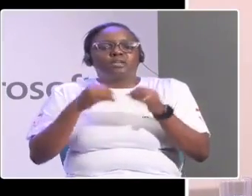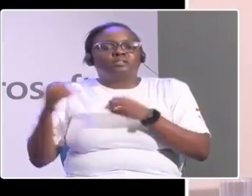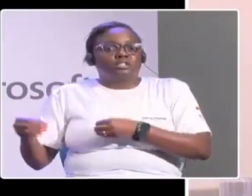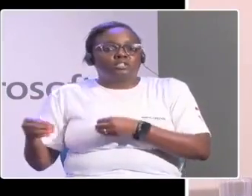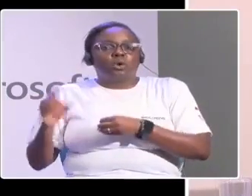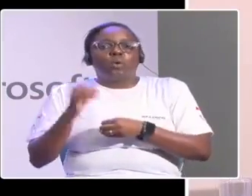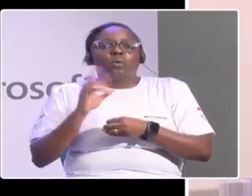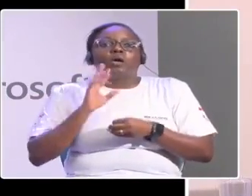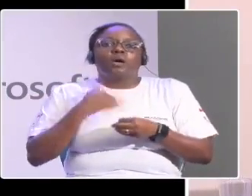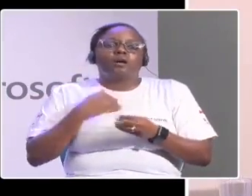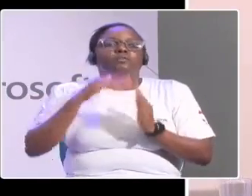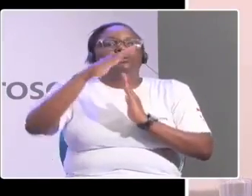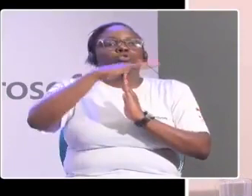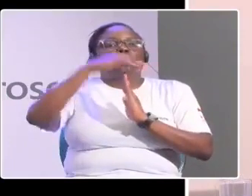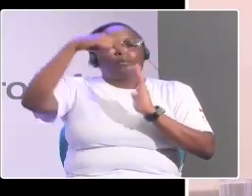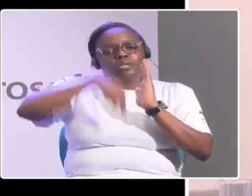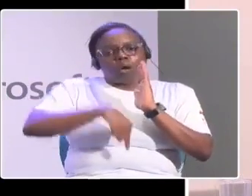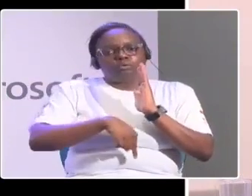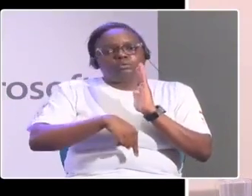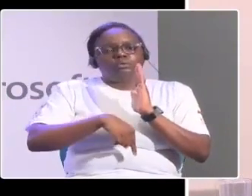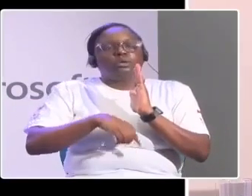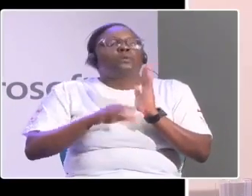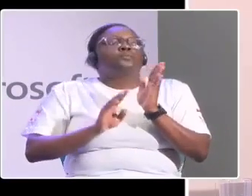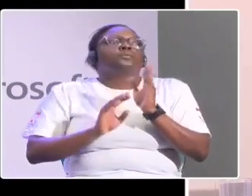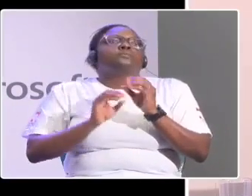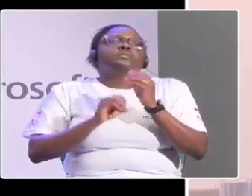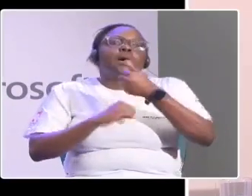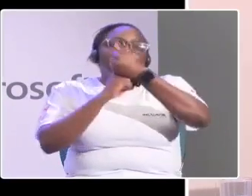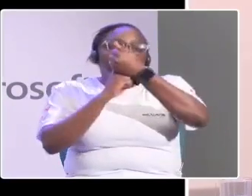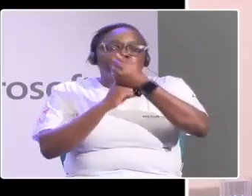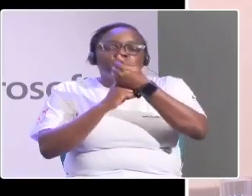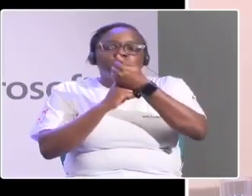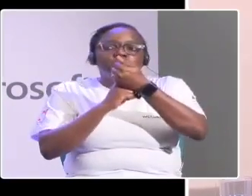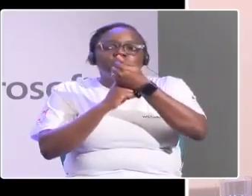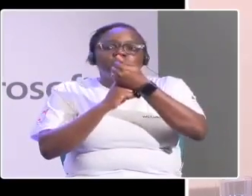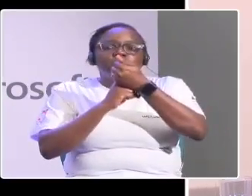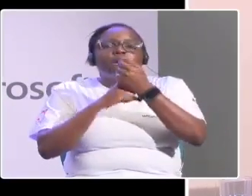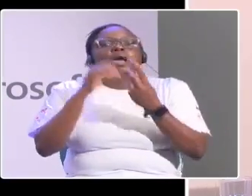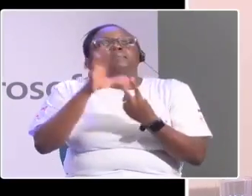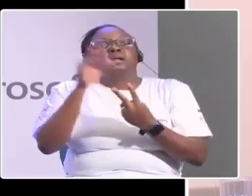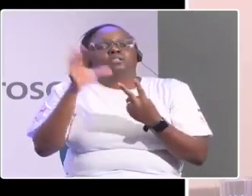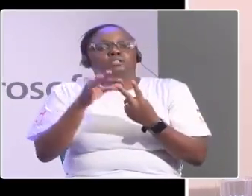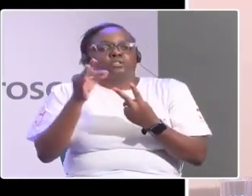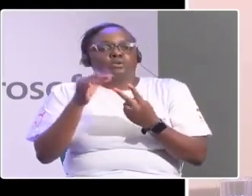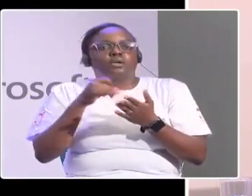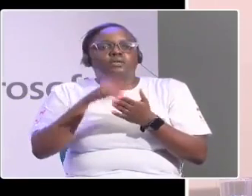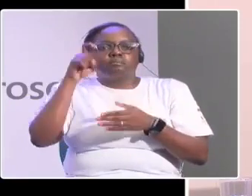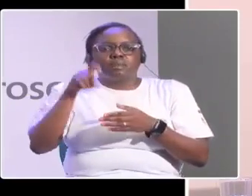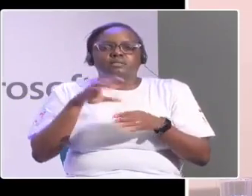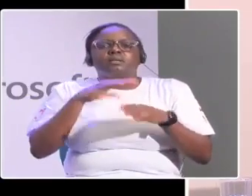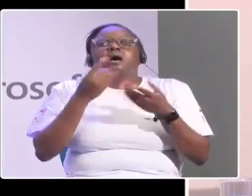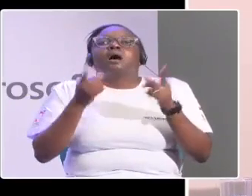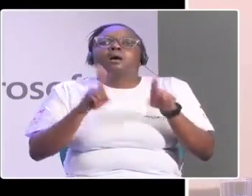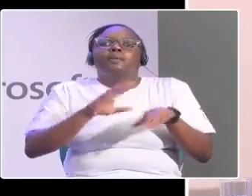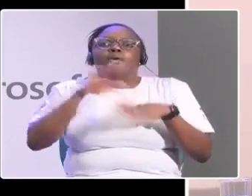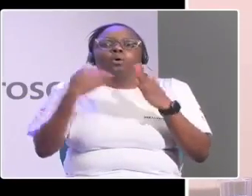have top-down support and prioritization, as well as sort of middle-out prioritization. It has to happen at all